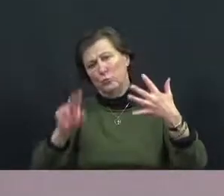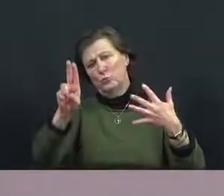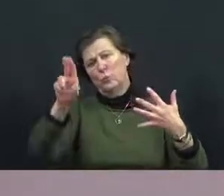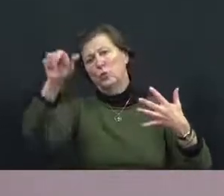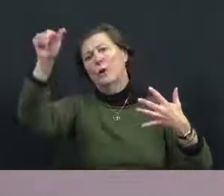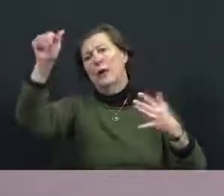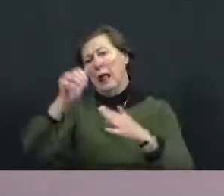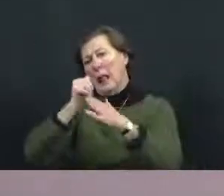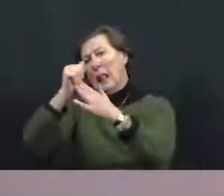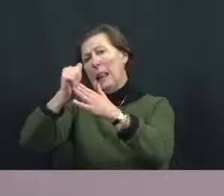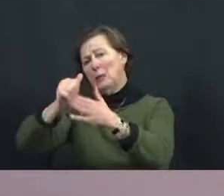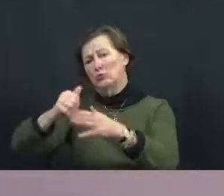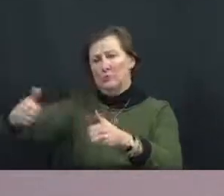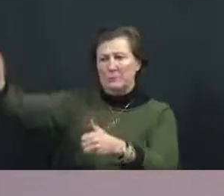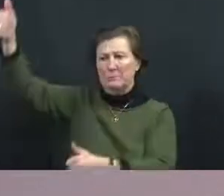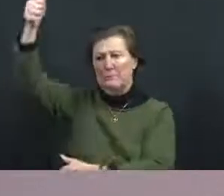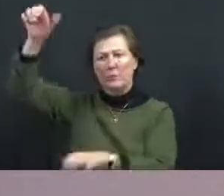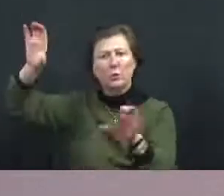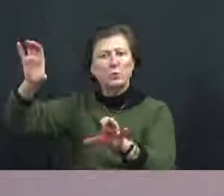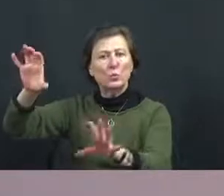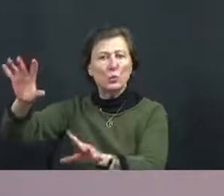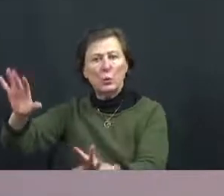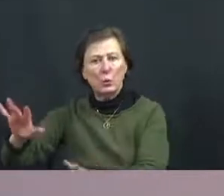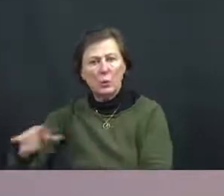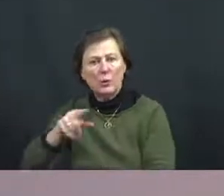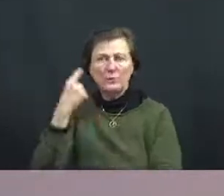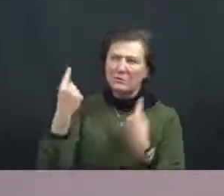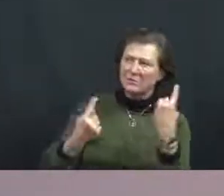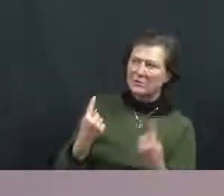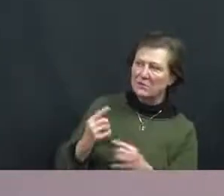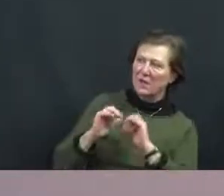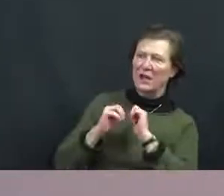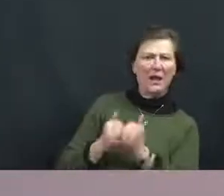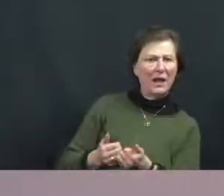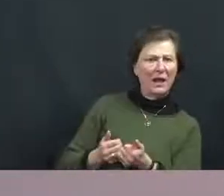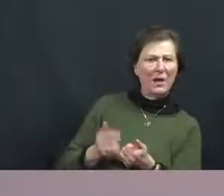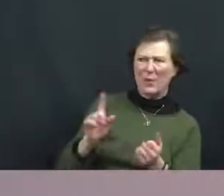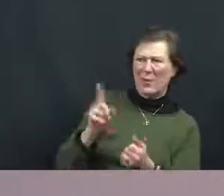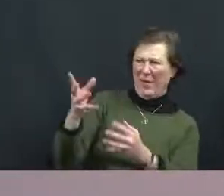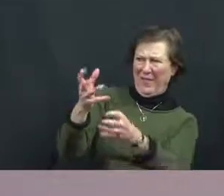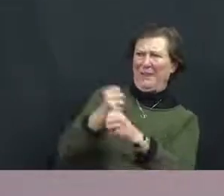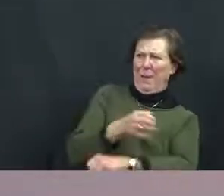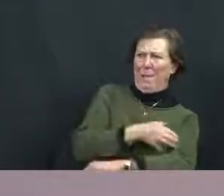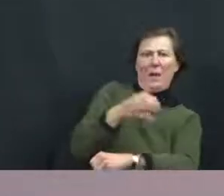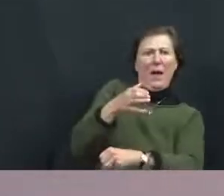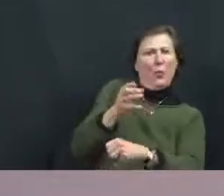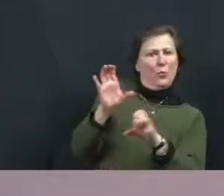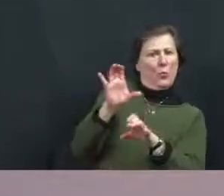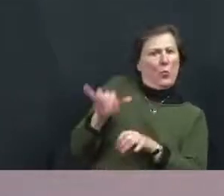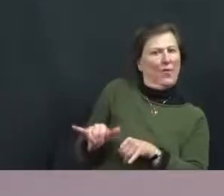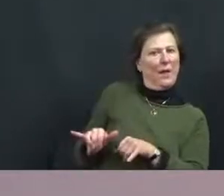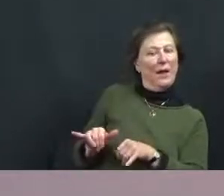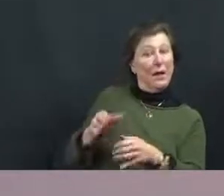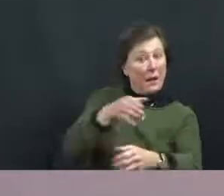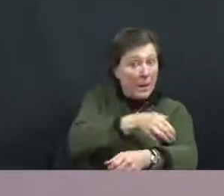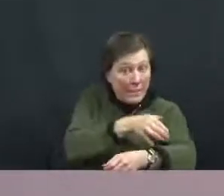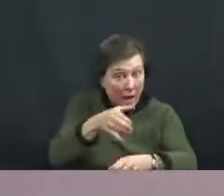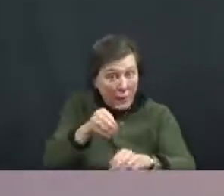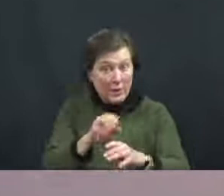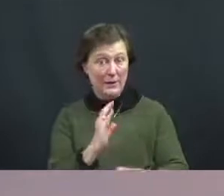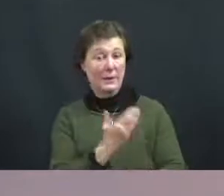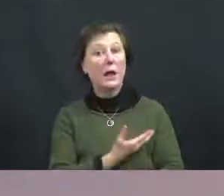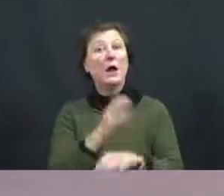Universalist leadership of the association is doing, and you might wonder, where do they get the power to do that? Actually, the power in